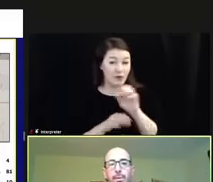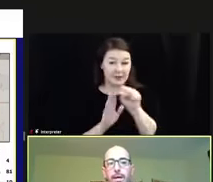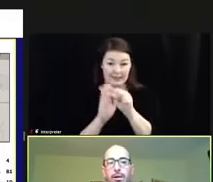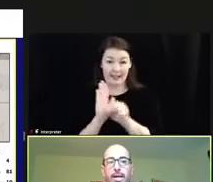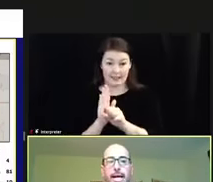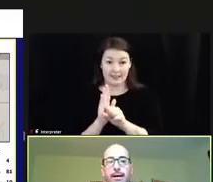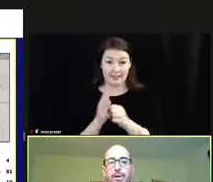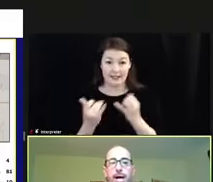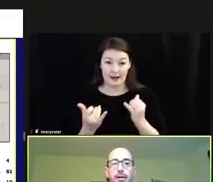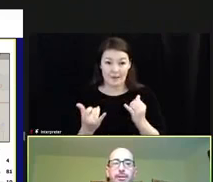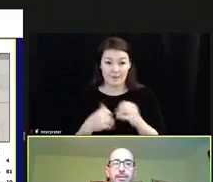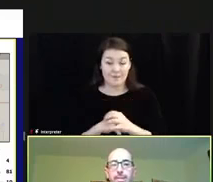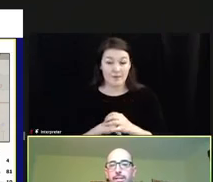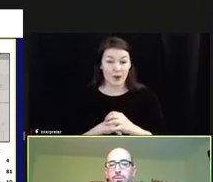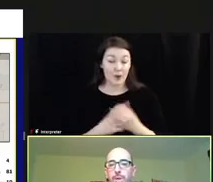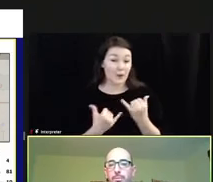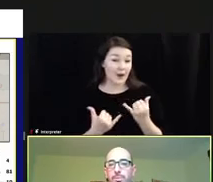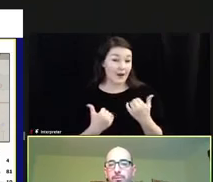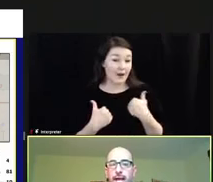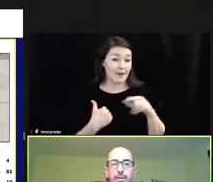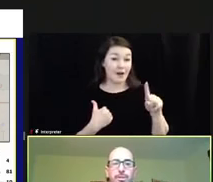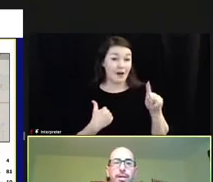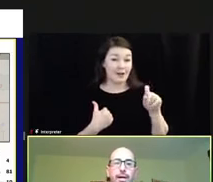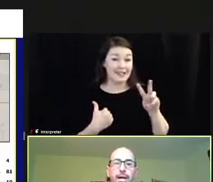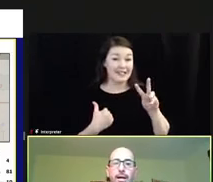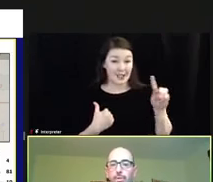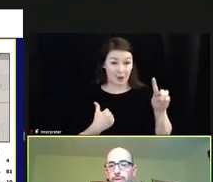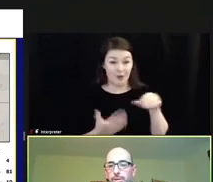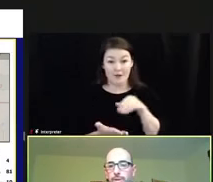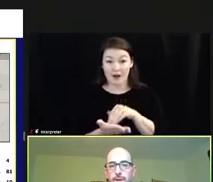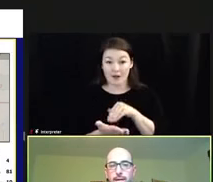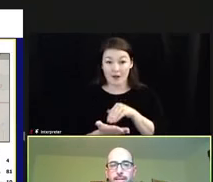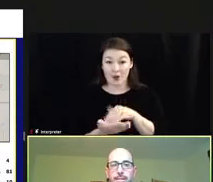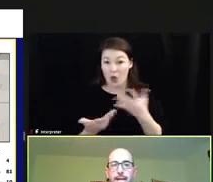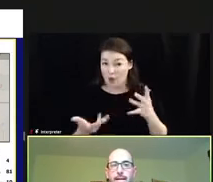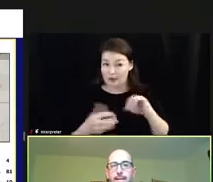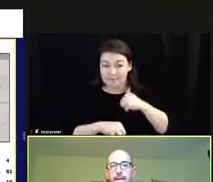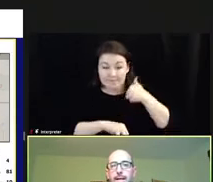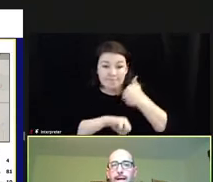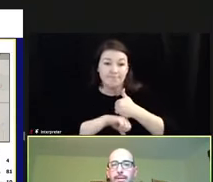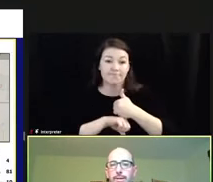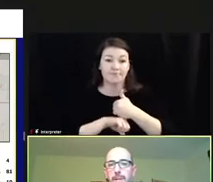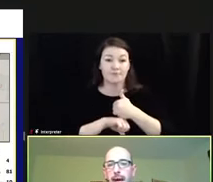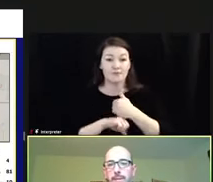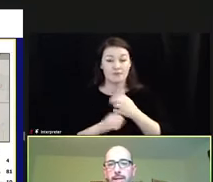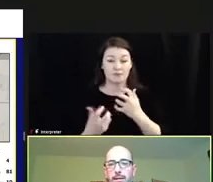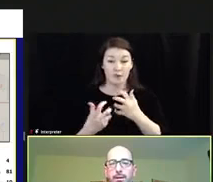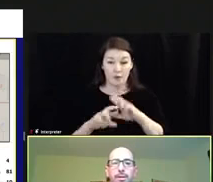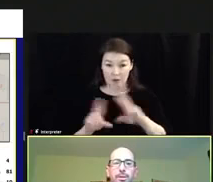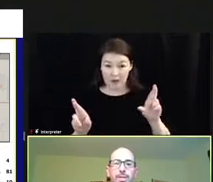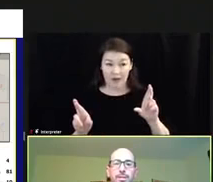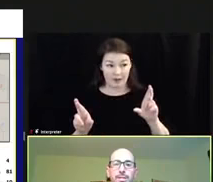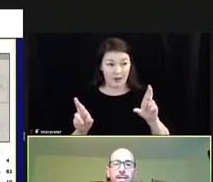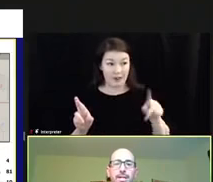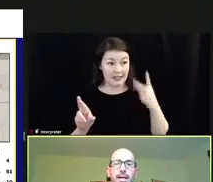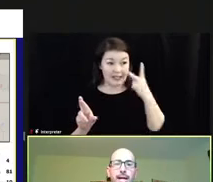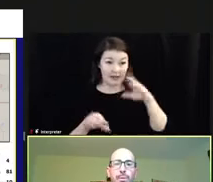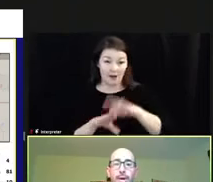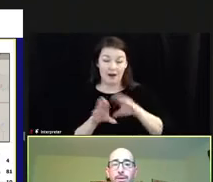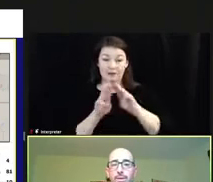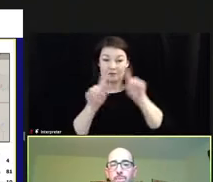Today, we already have 161 providers enrolled across the state. On this map here, you can